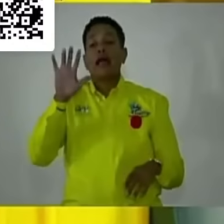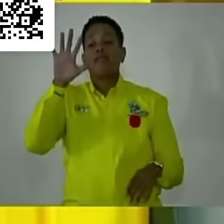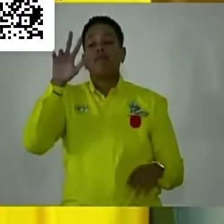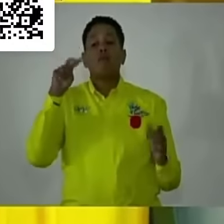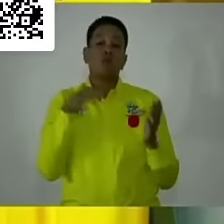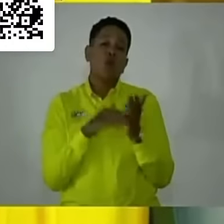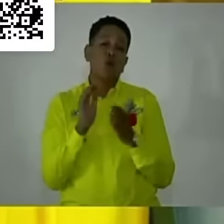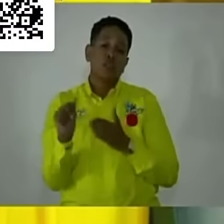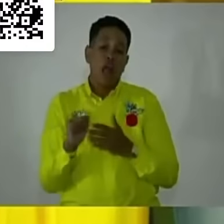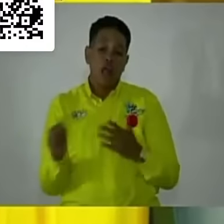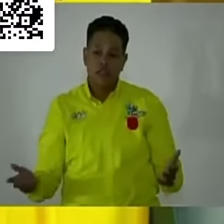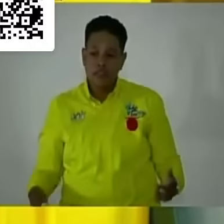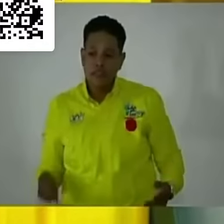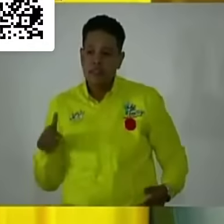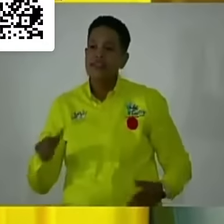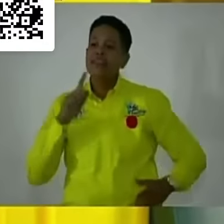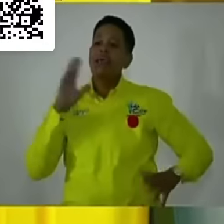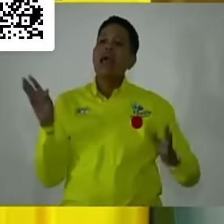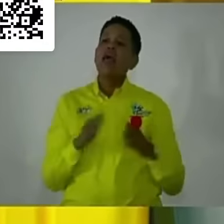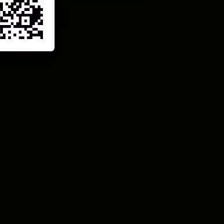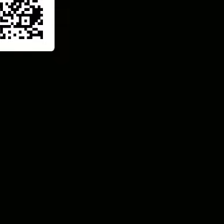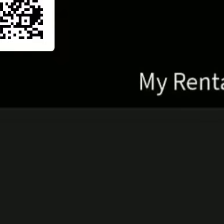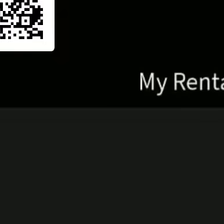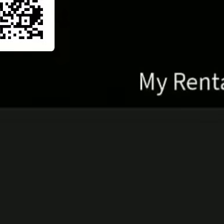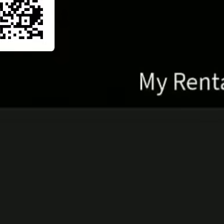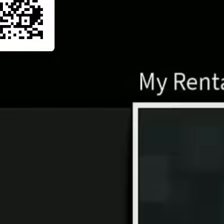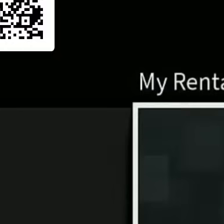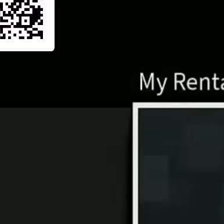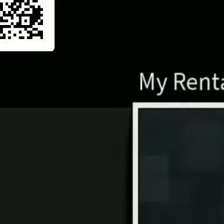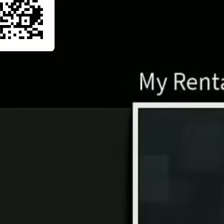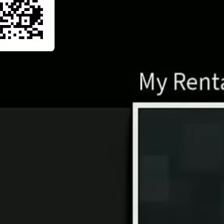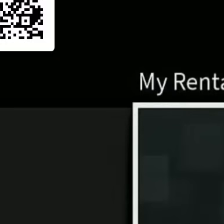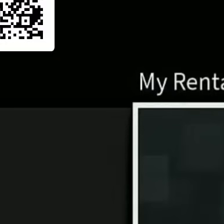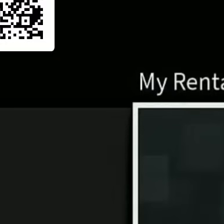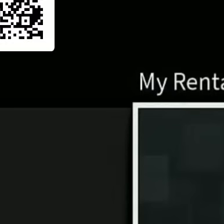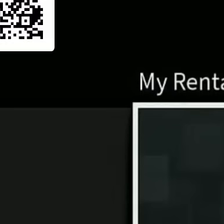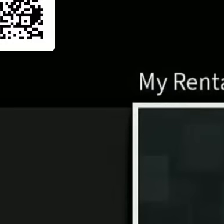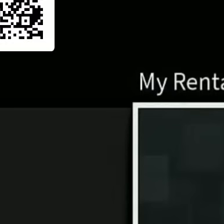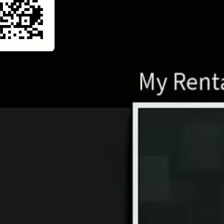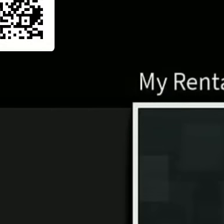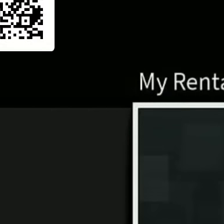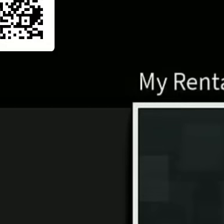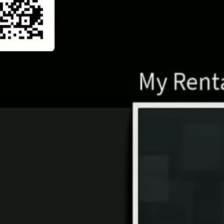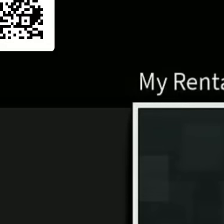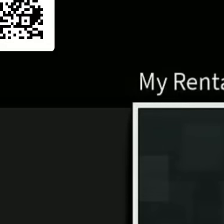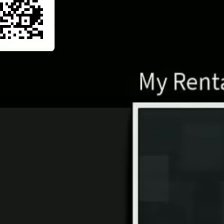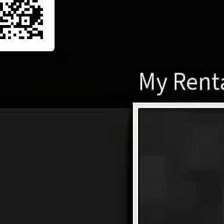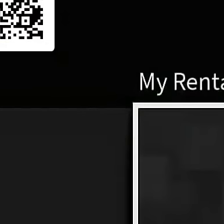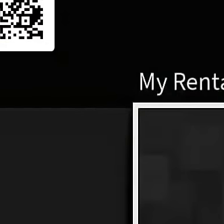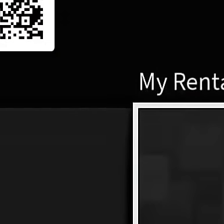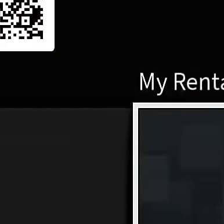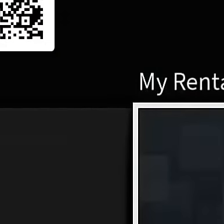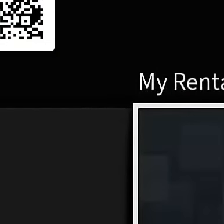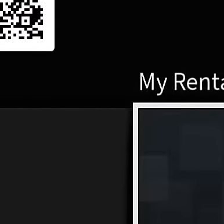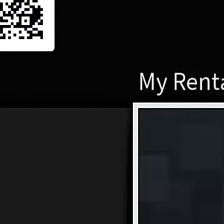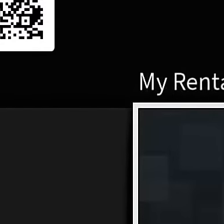$52,000. This amount might give 80 individuals a contribution. Any